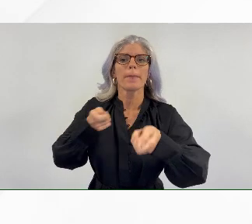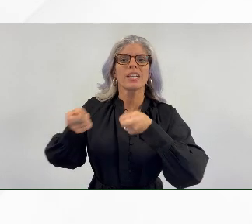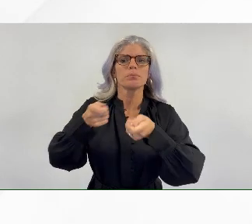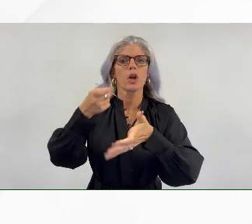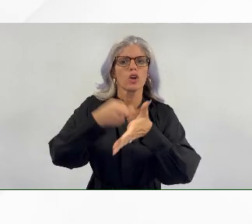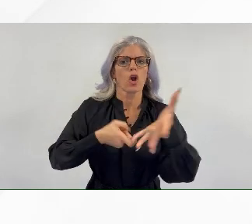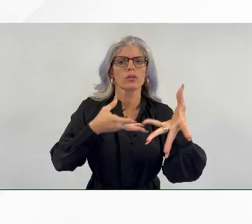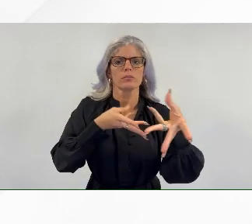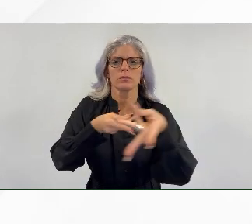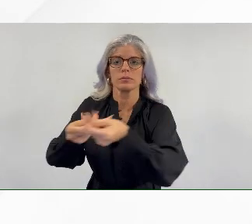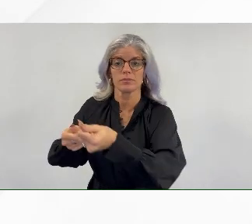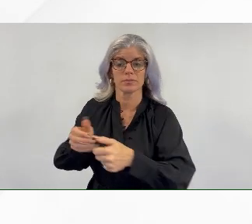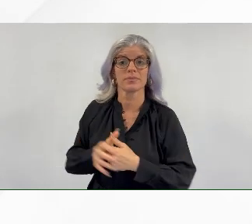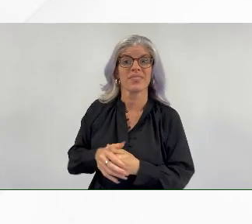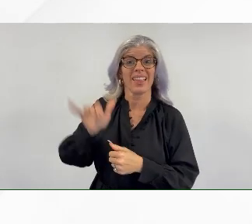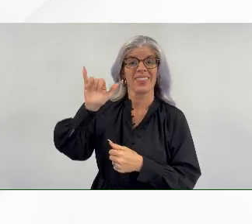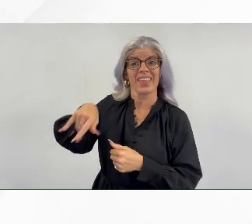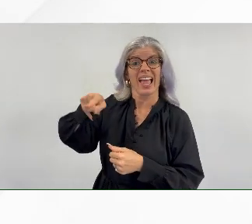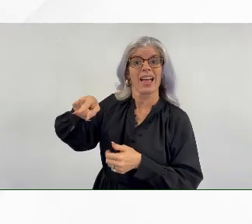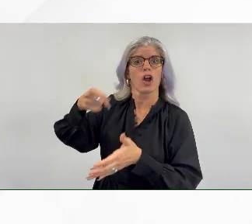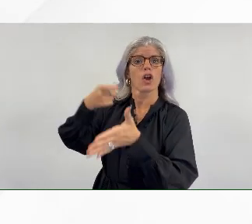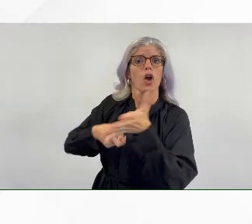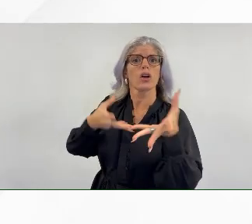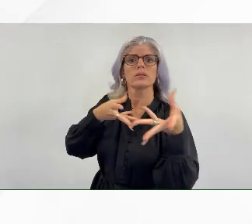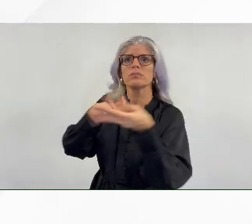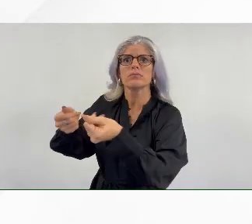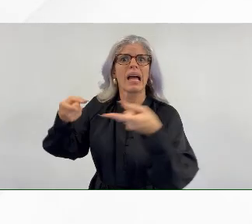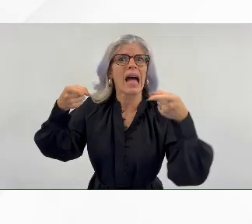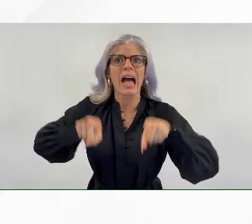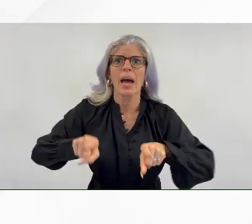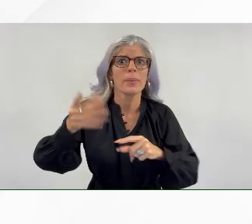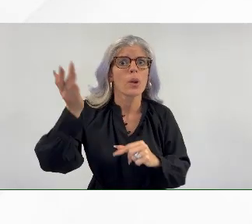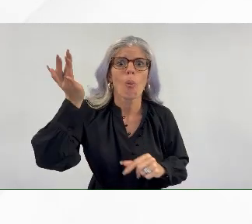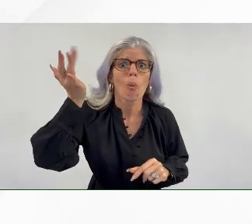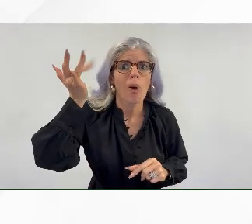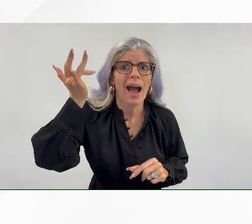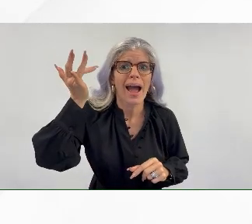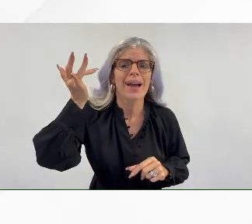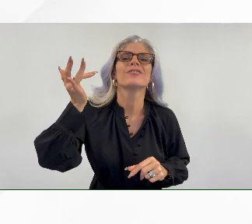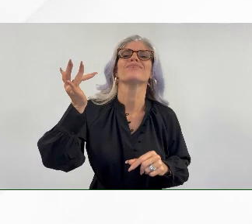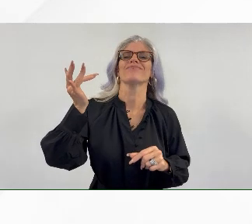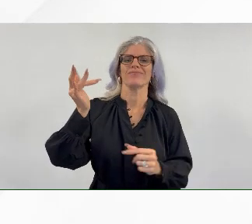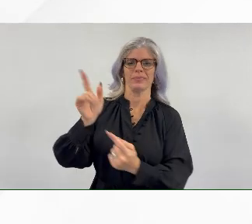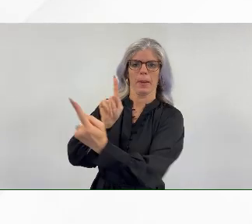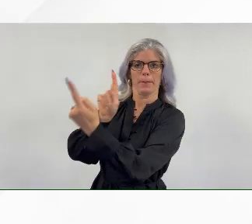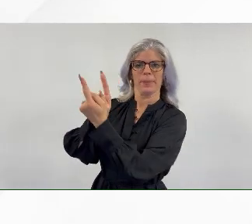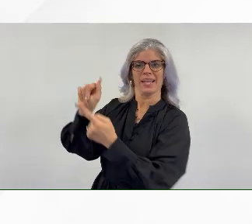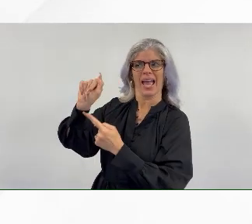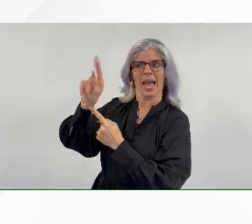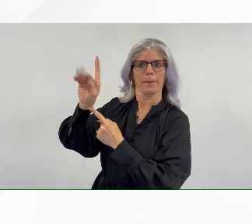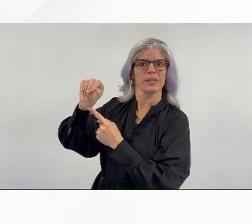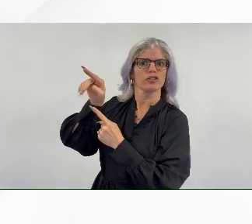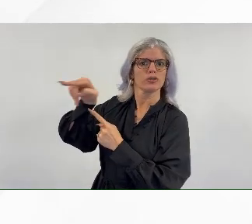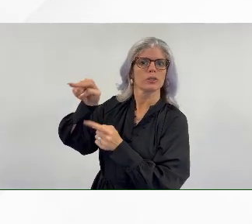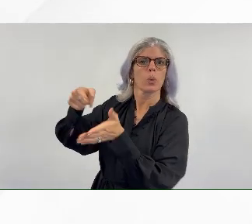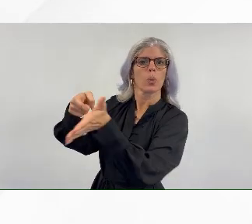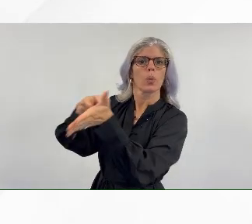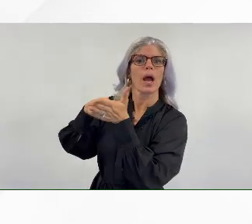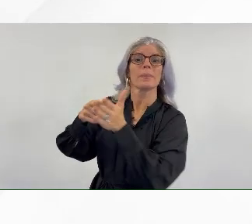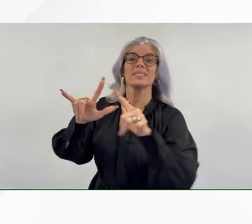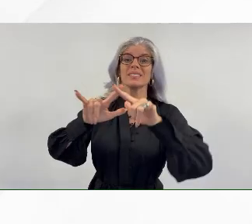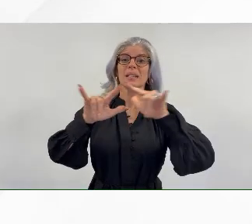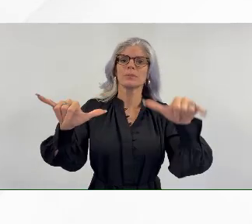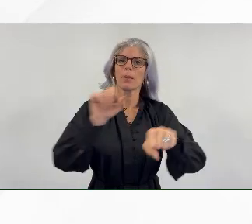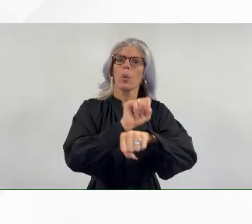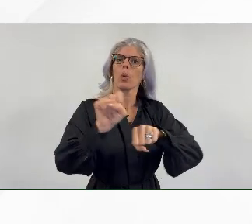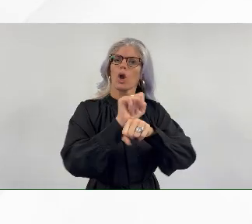Next, let's review management costs, which are the costs incurred to meet administrative requirements while working within the public assistance program